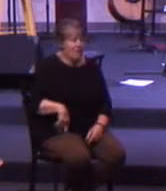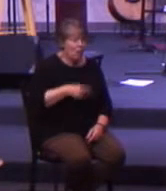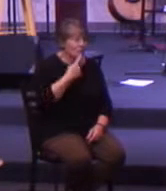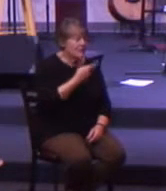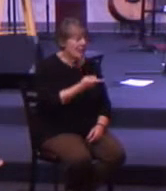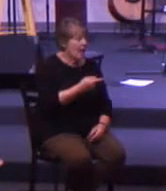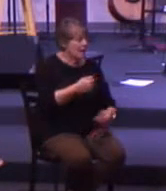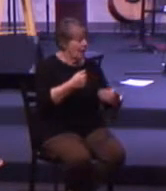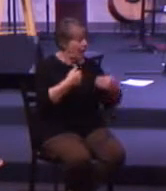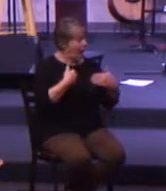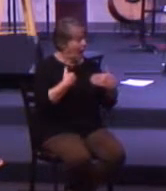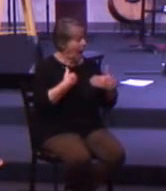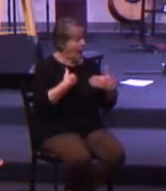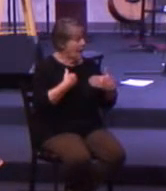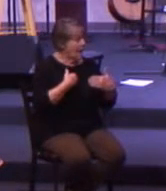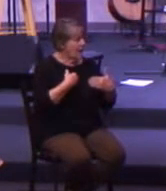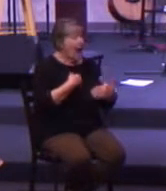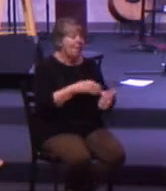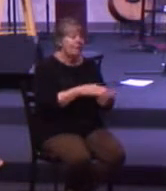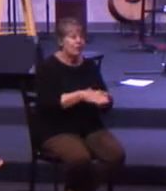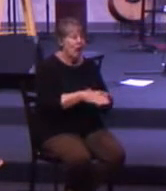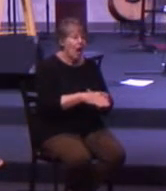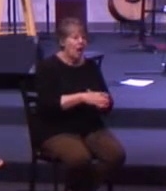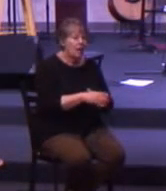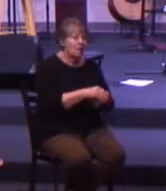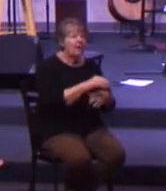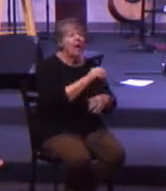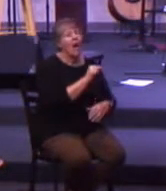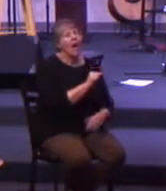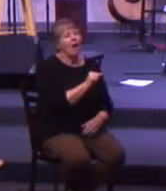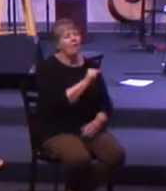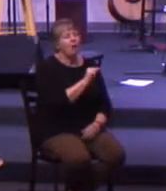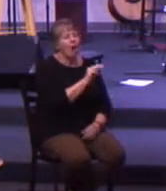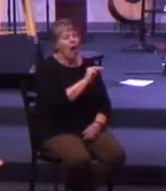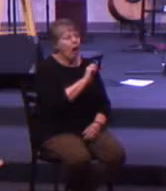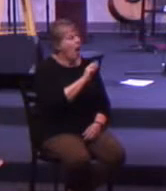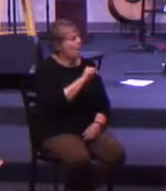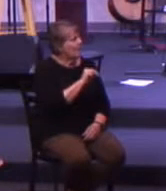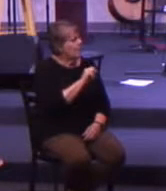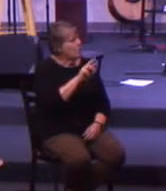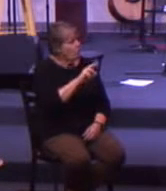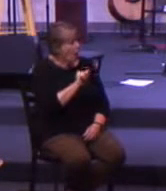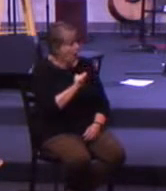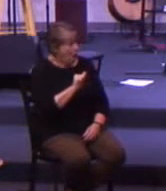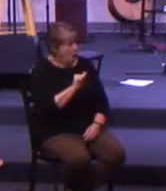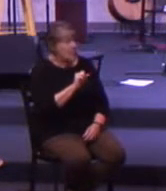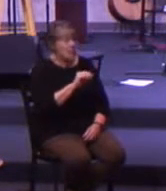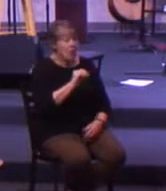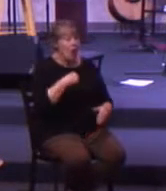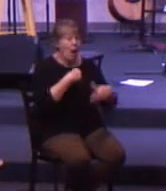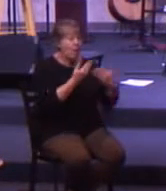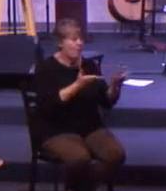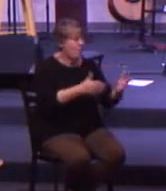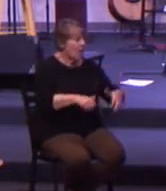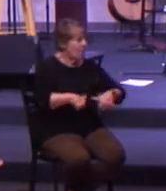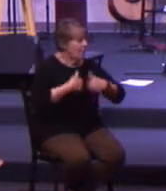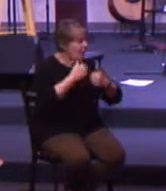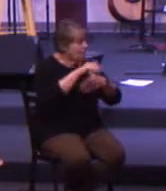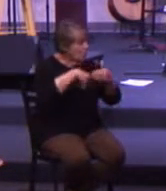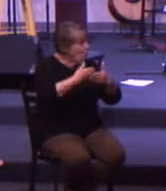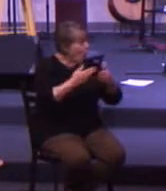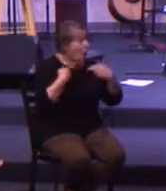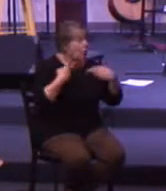of Amun-Ra, and therefore I am the one who provides life to all humans in